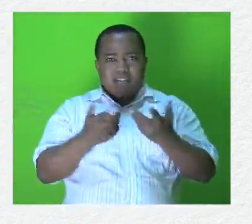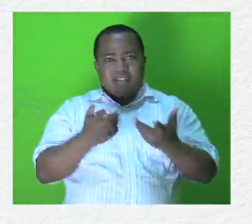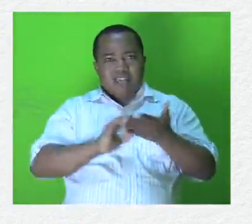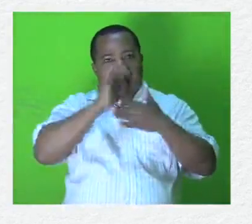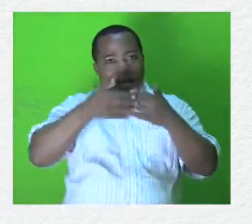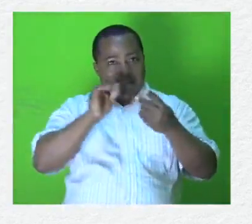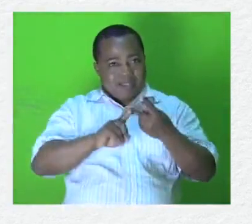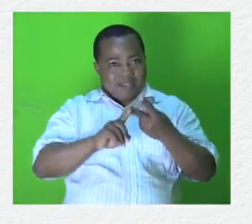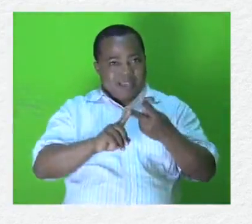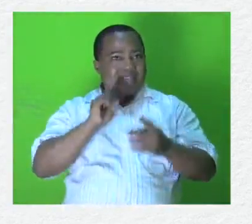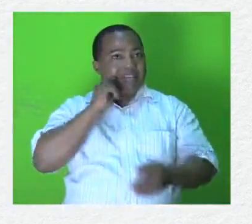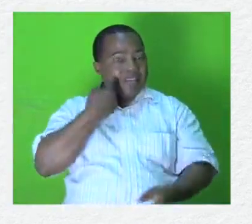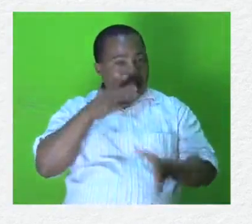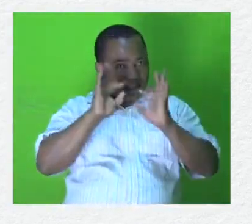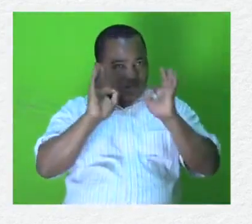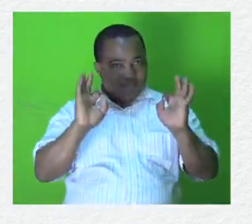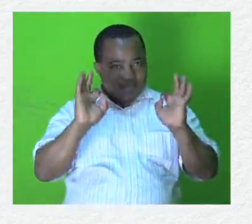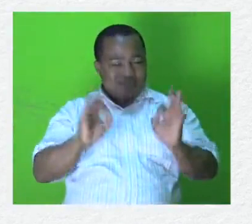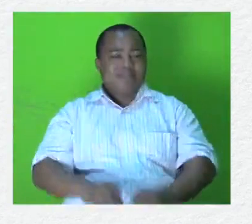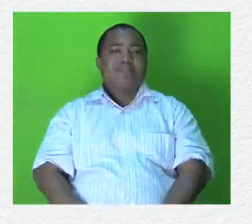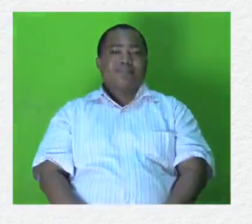well, Uzaima, well tried.